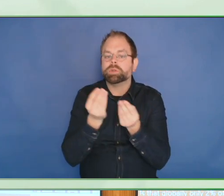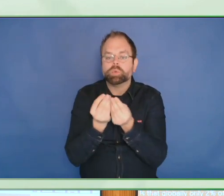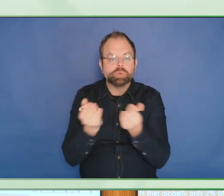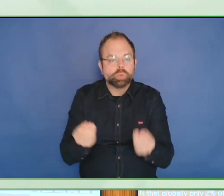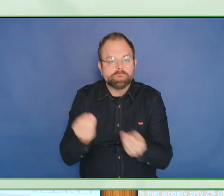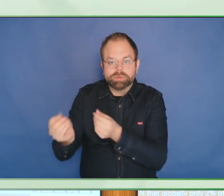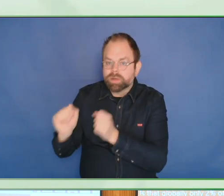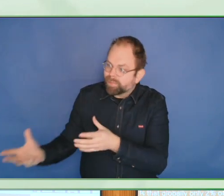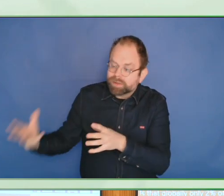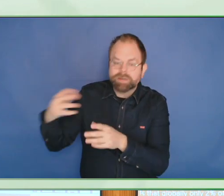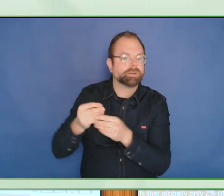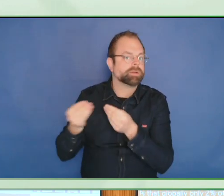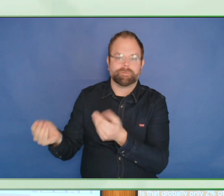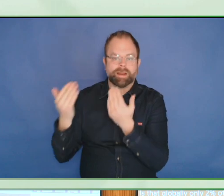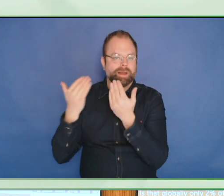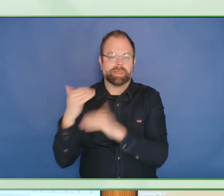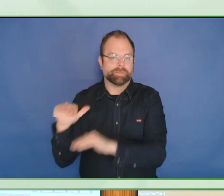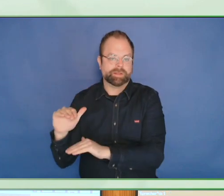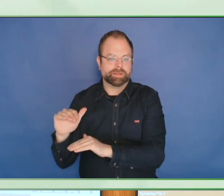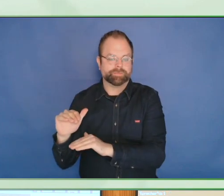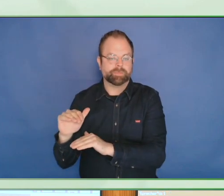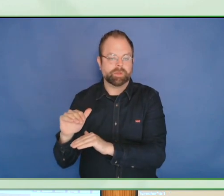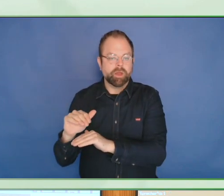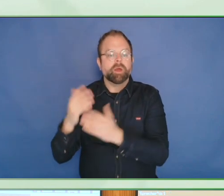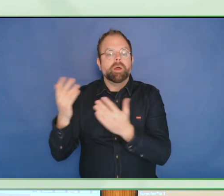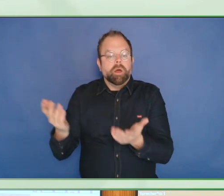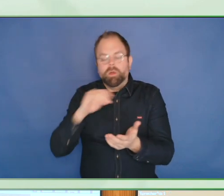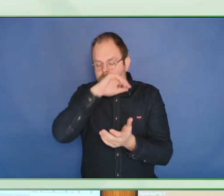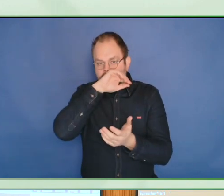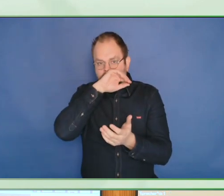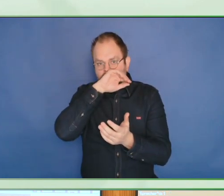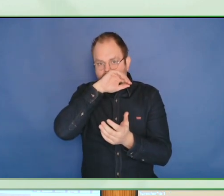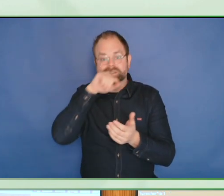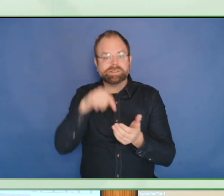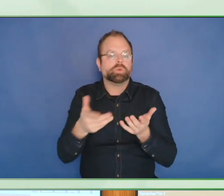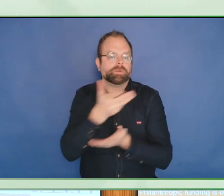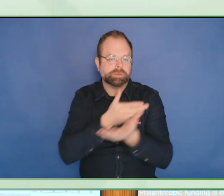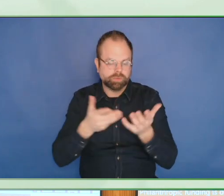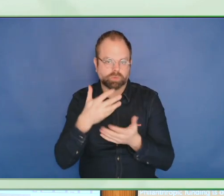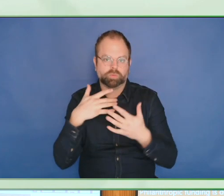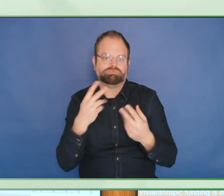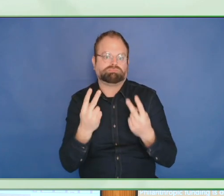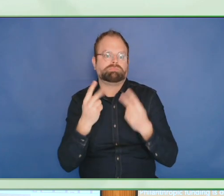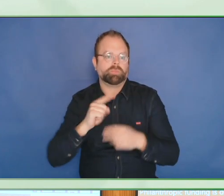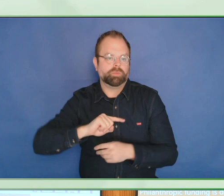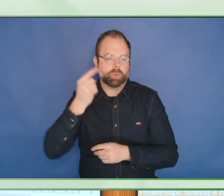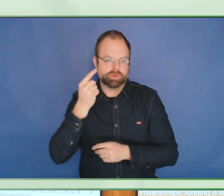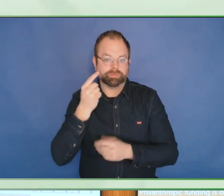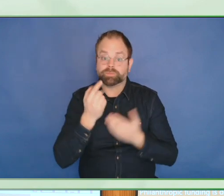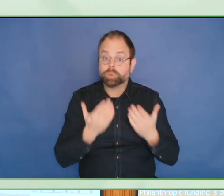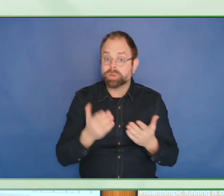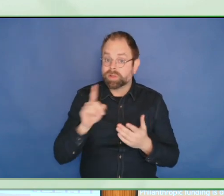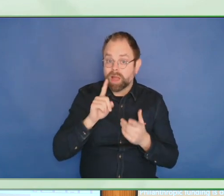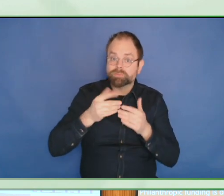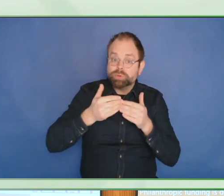disabilities. And of course, as we all know, that's most likely going to be threatened even further in the coming years.